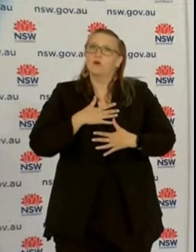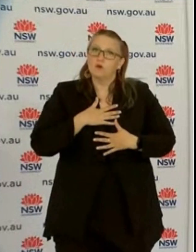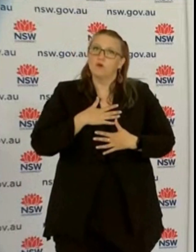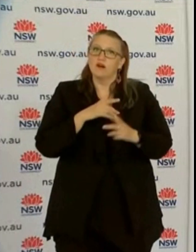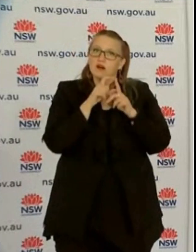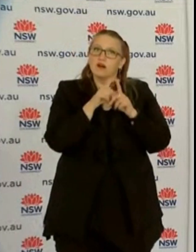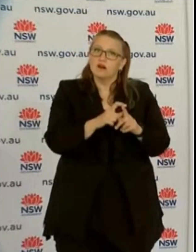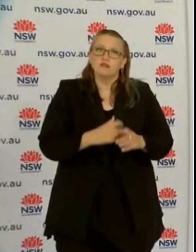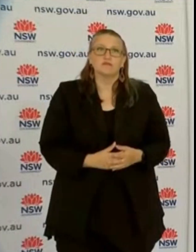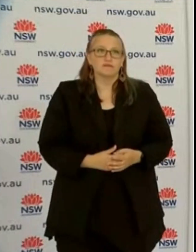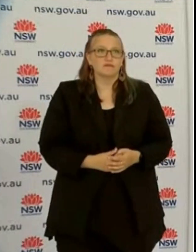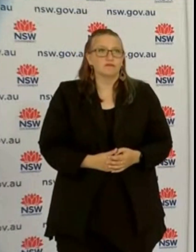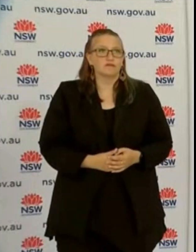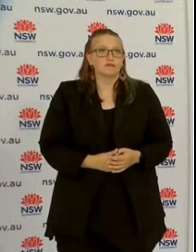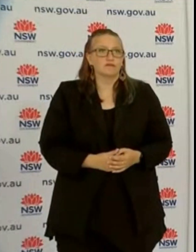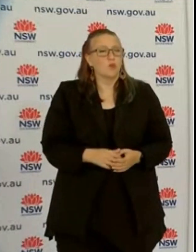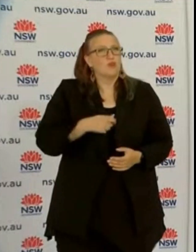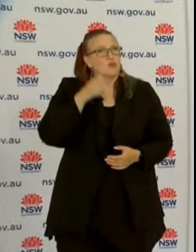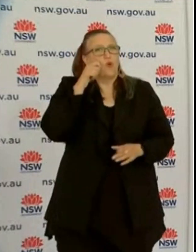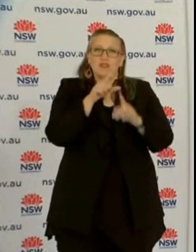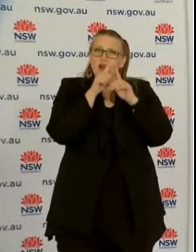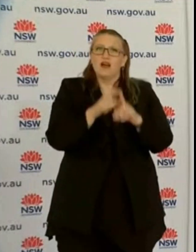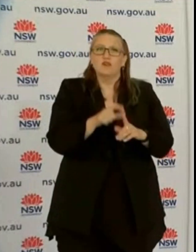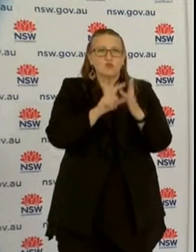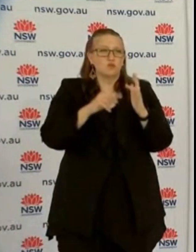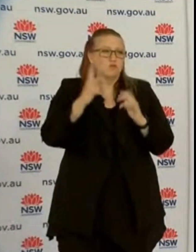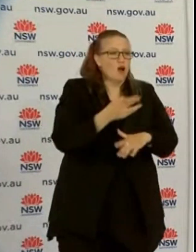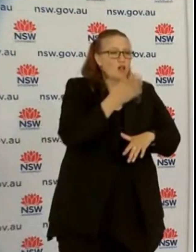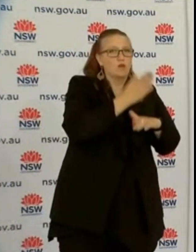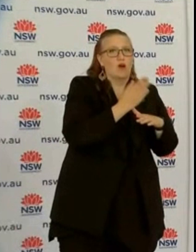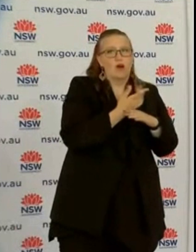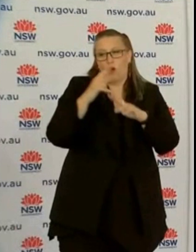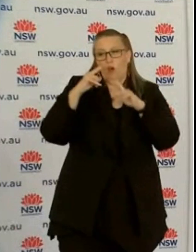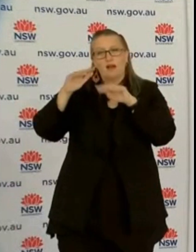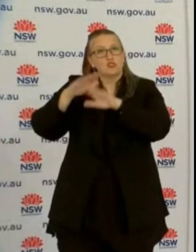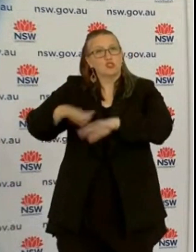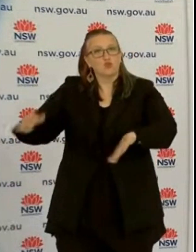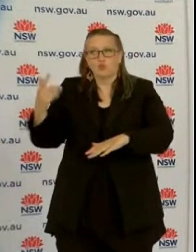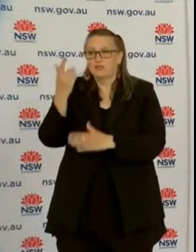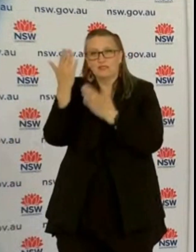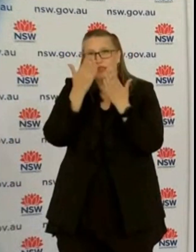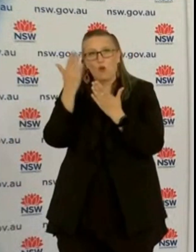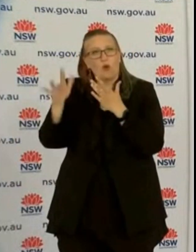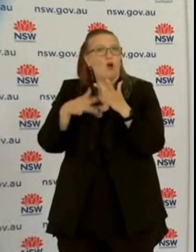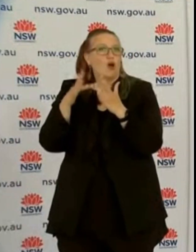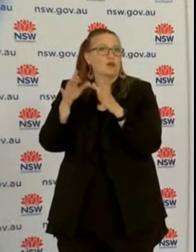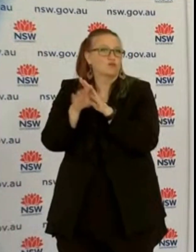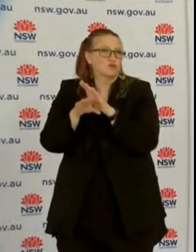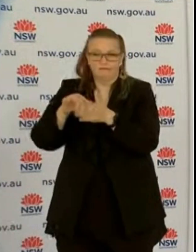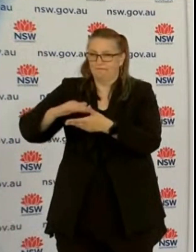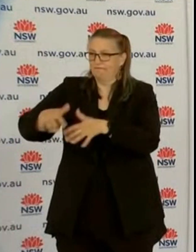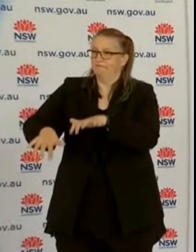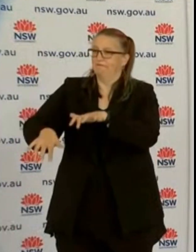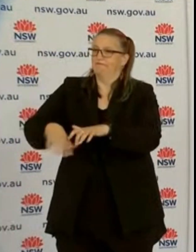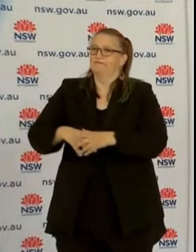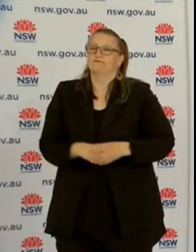work responsibilities and household responsibilities. And we just want to say to everybody, thank you for your patience, and please have the opportunity